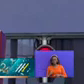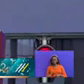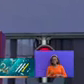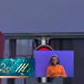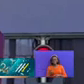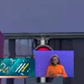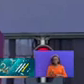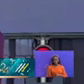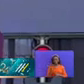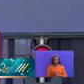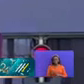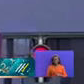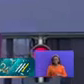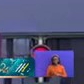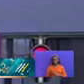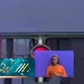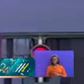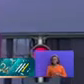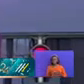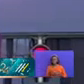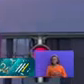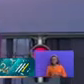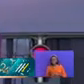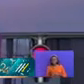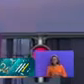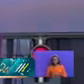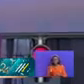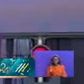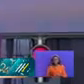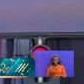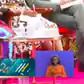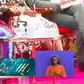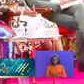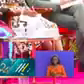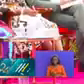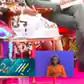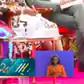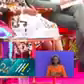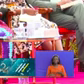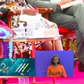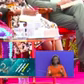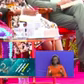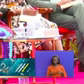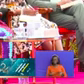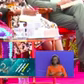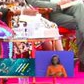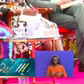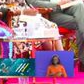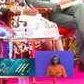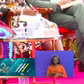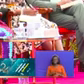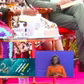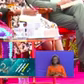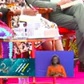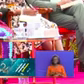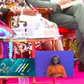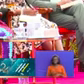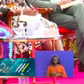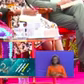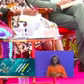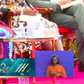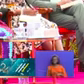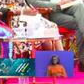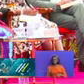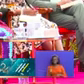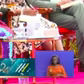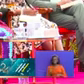computer in those almost 30 years what has happened on Earth in those 30 years has